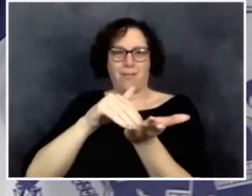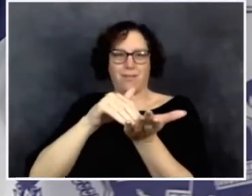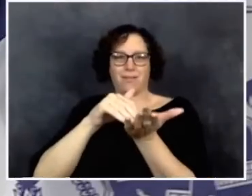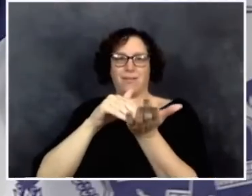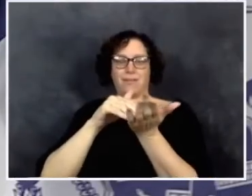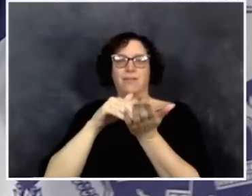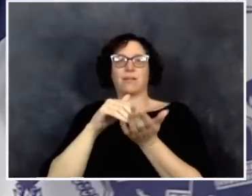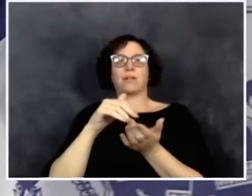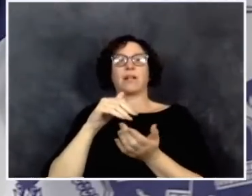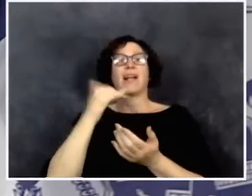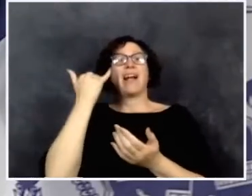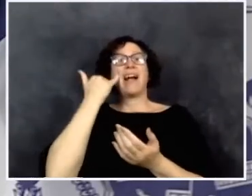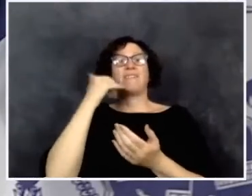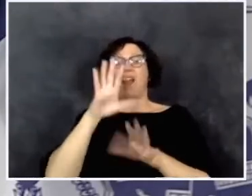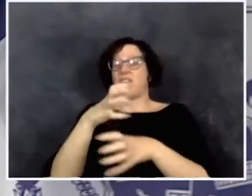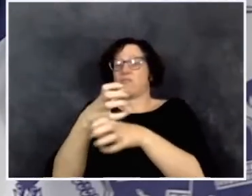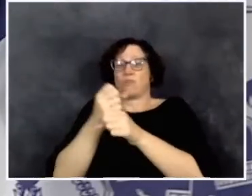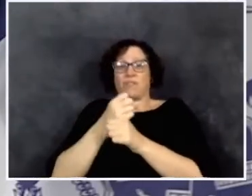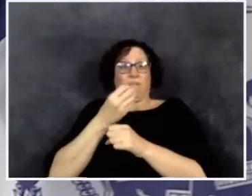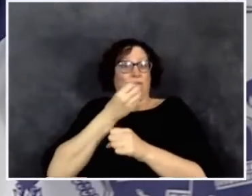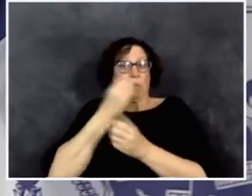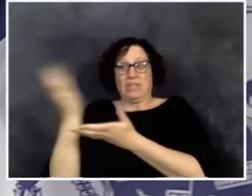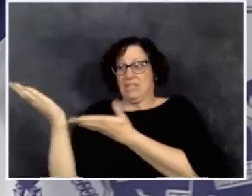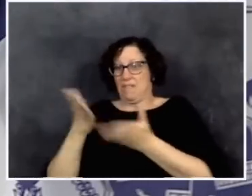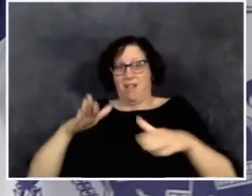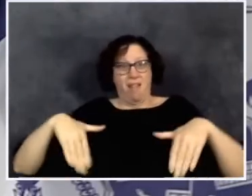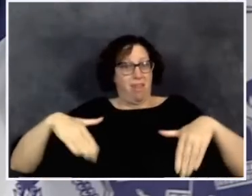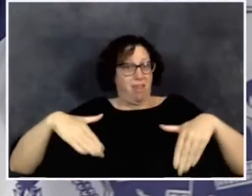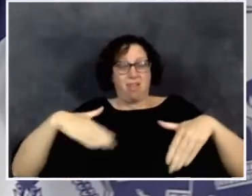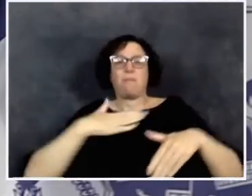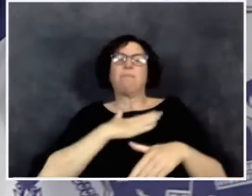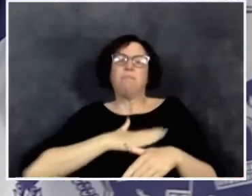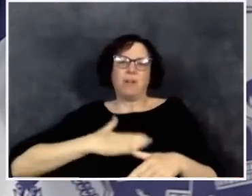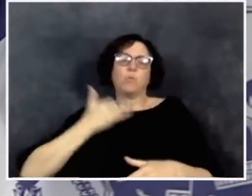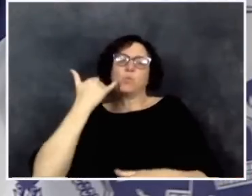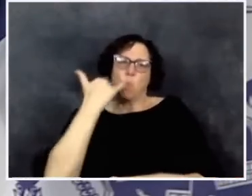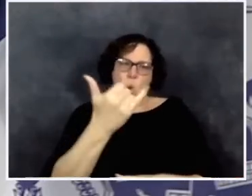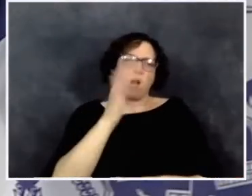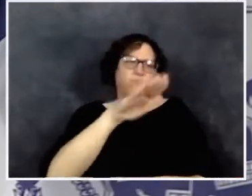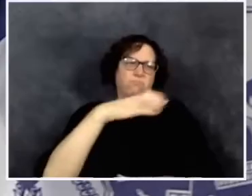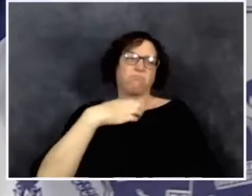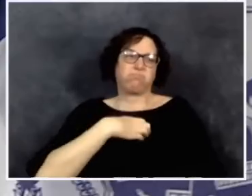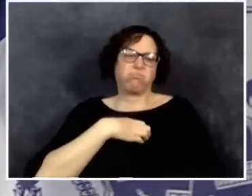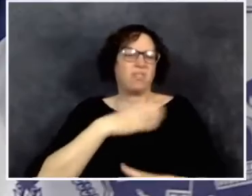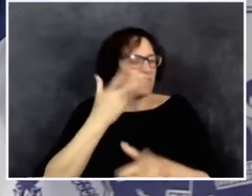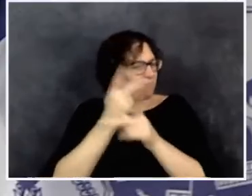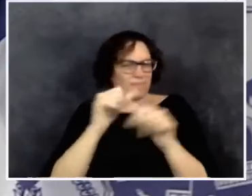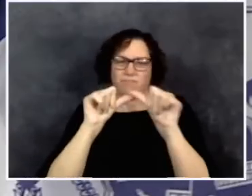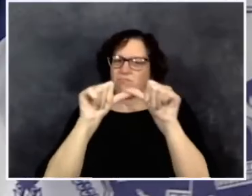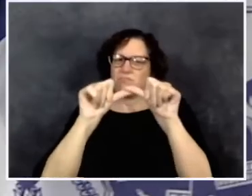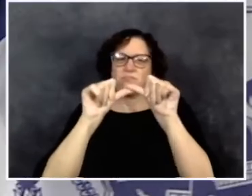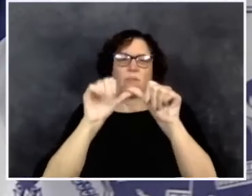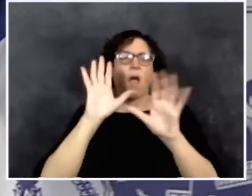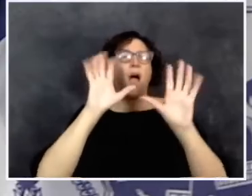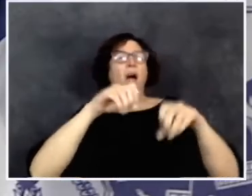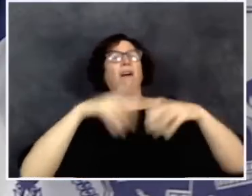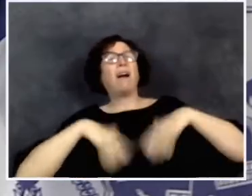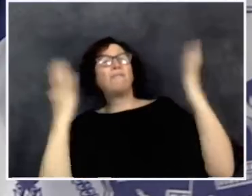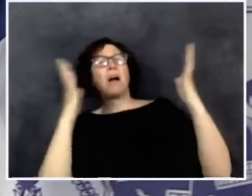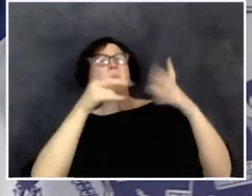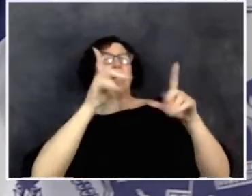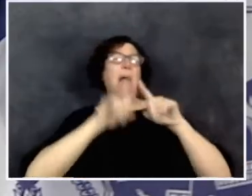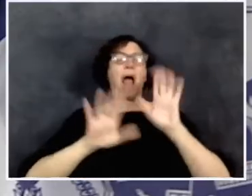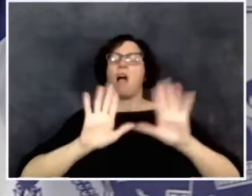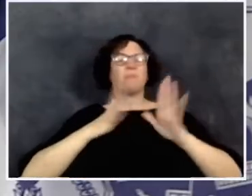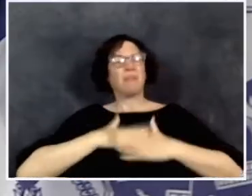again. And yeah, at those distribution centers or any place, remember, we're also doing a huge effort with the City Council to support